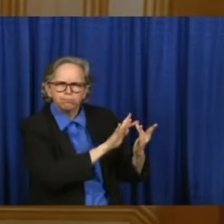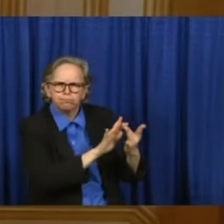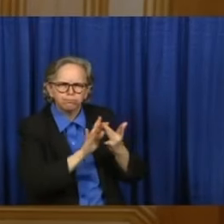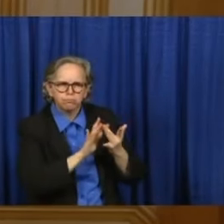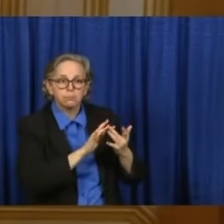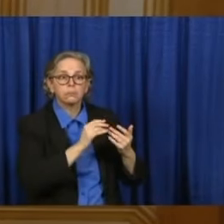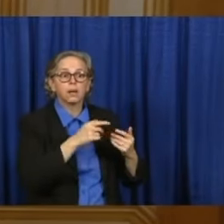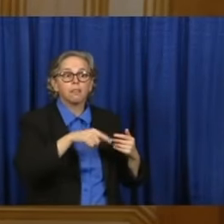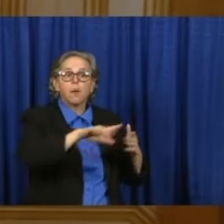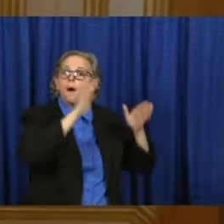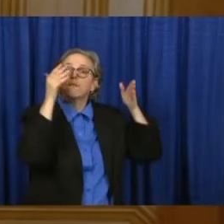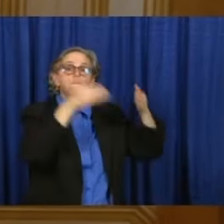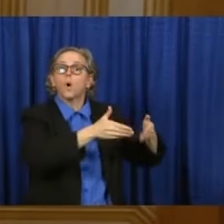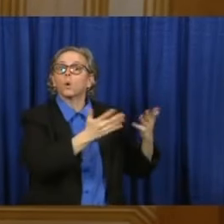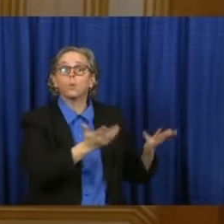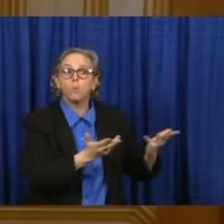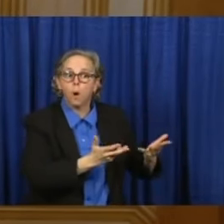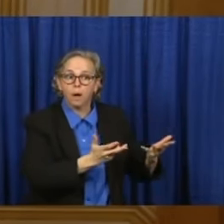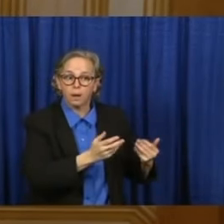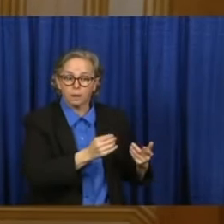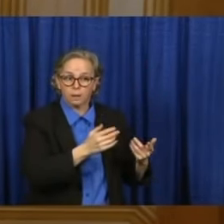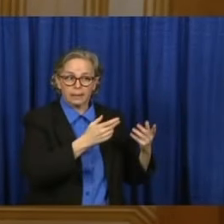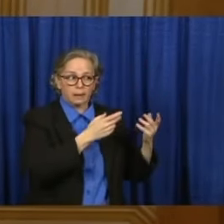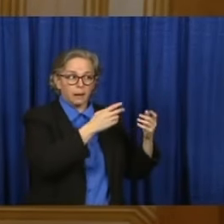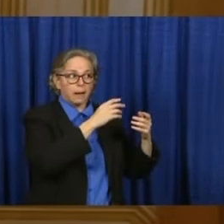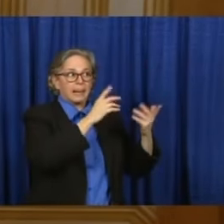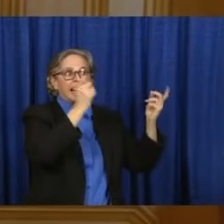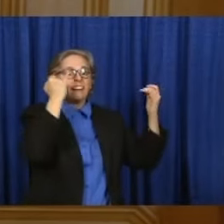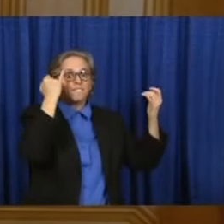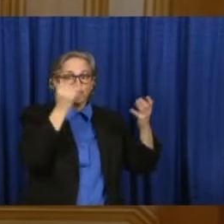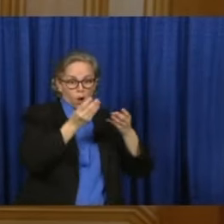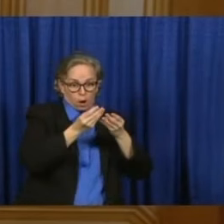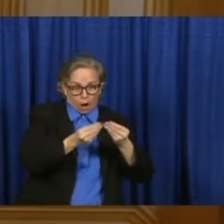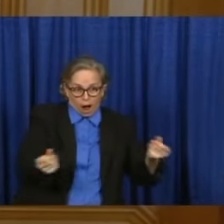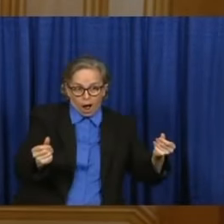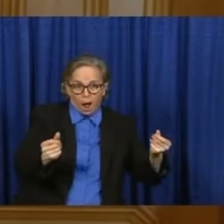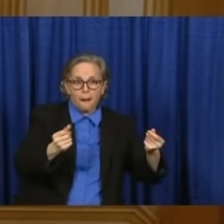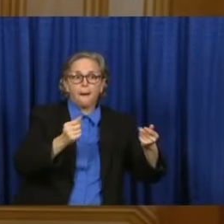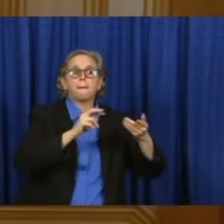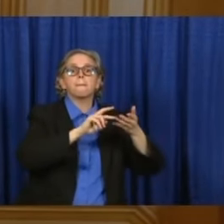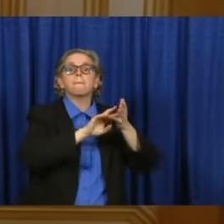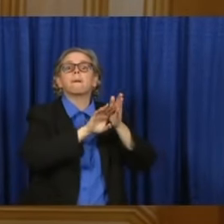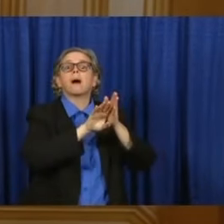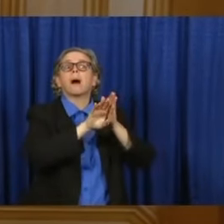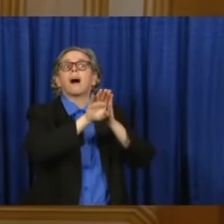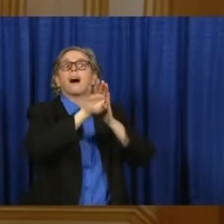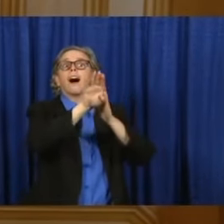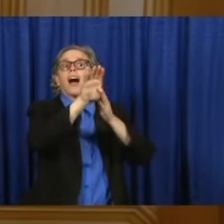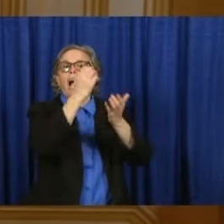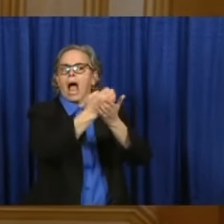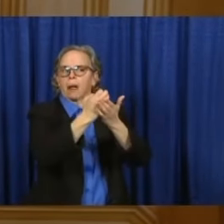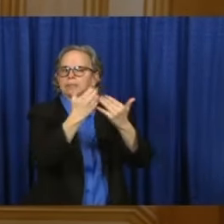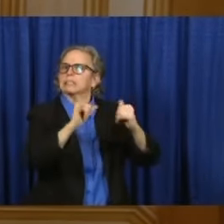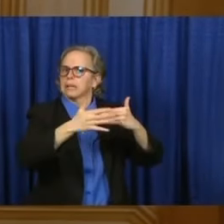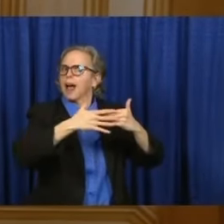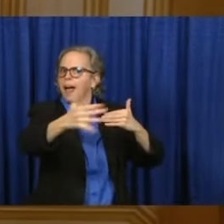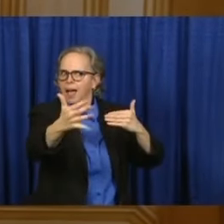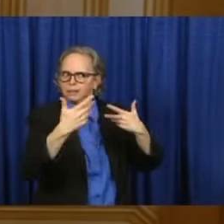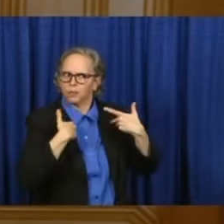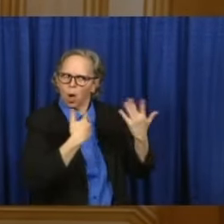as we focus on our economic recovery. We know this is a tough time. We know that very,